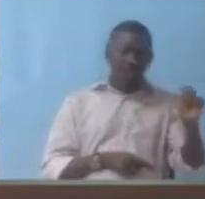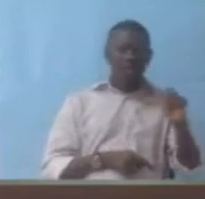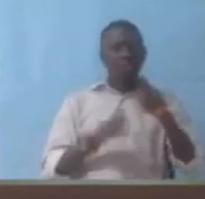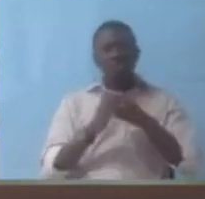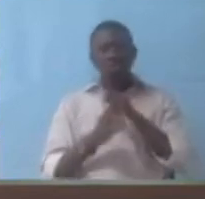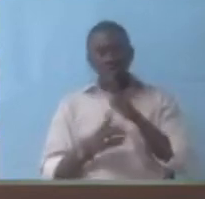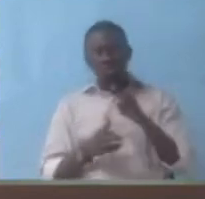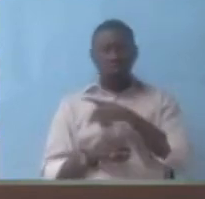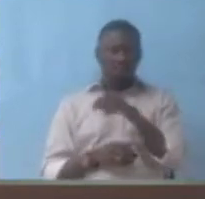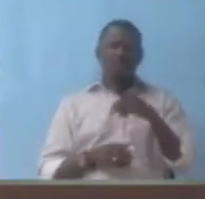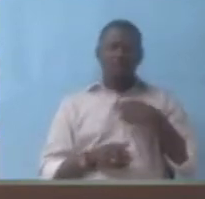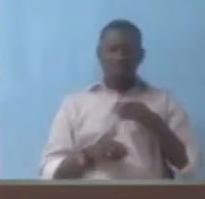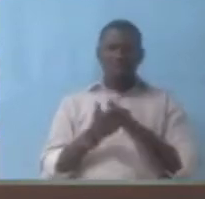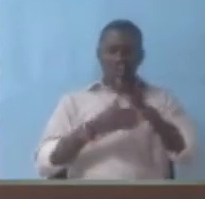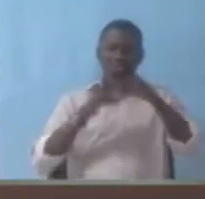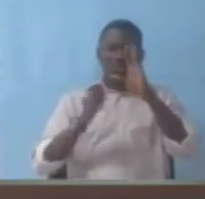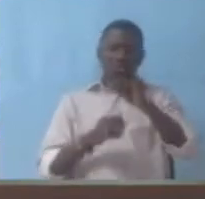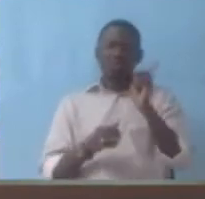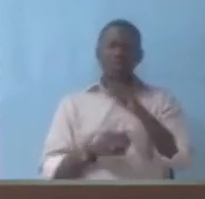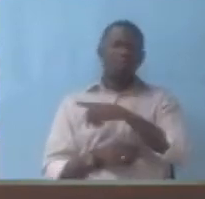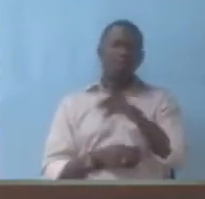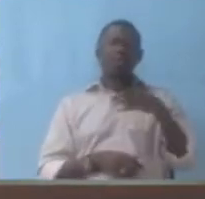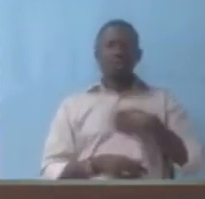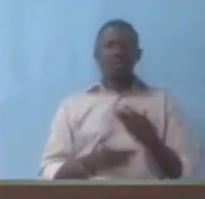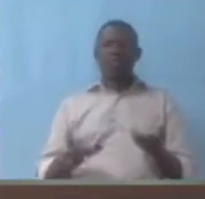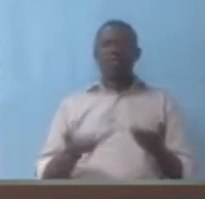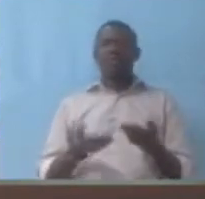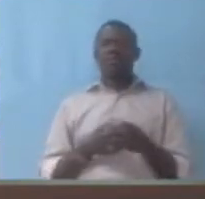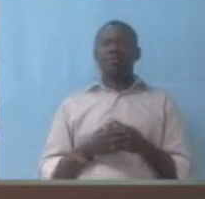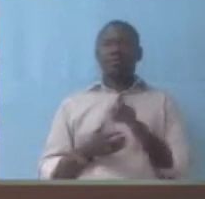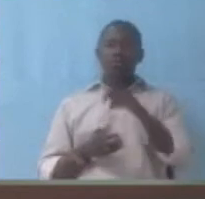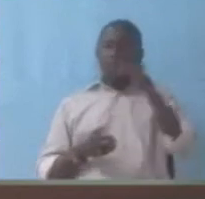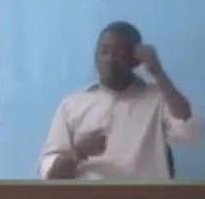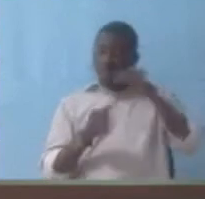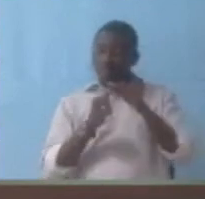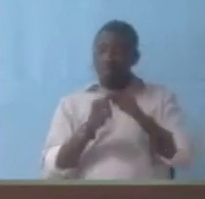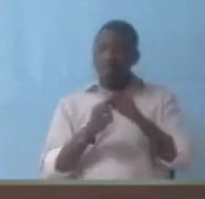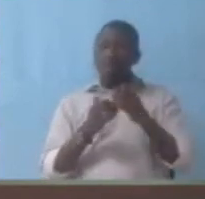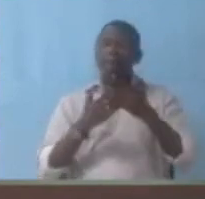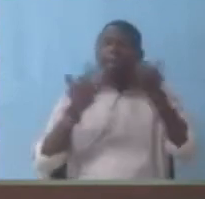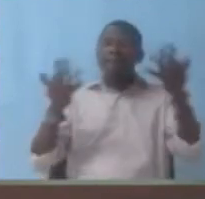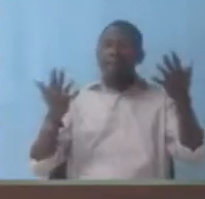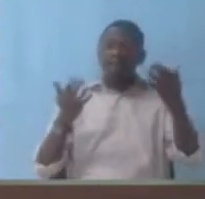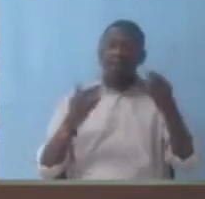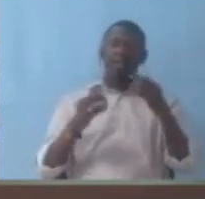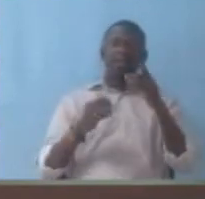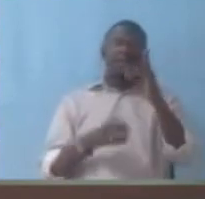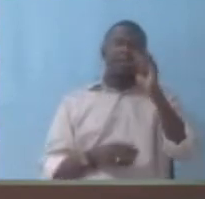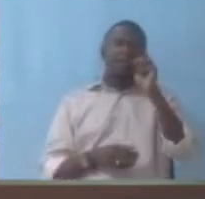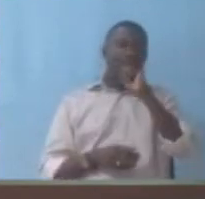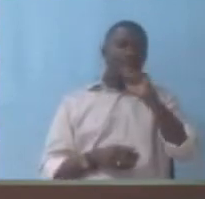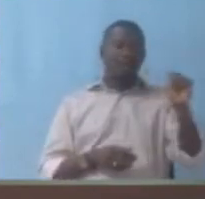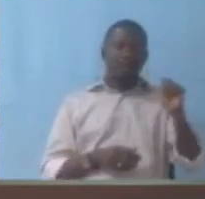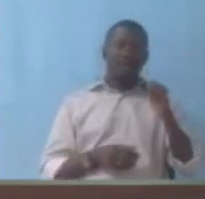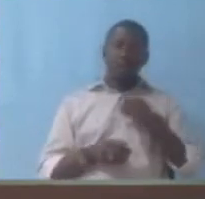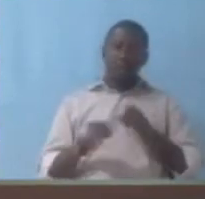ke kan ne laftala nyamin. You must recollect that the vast majority of the decrees that were passed during this period. Siyakilo blanyi na ko